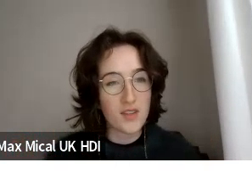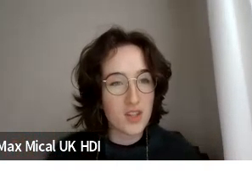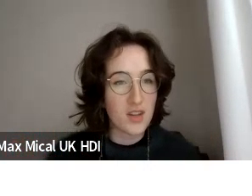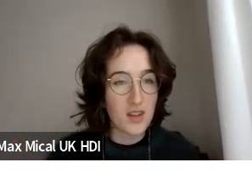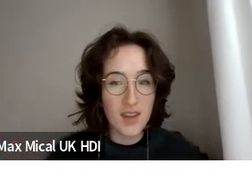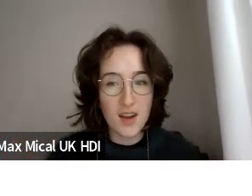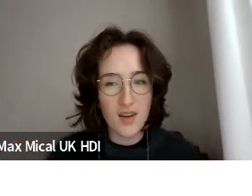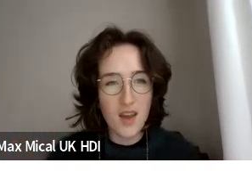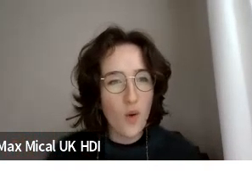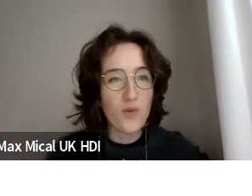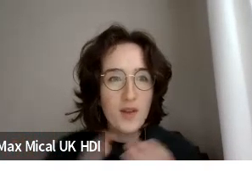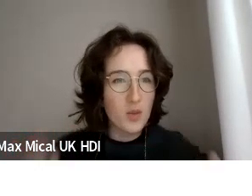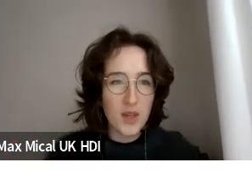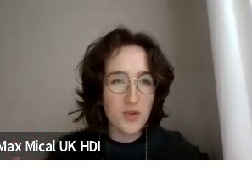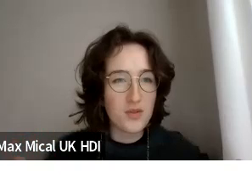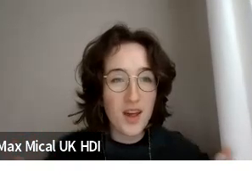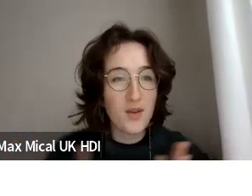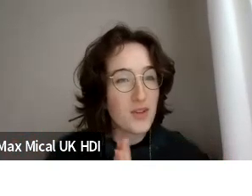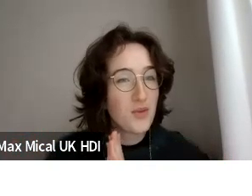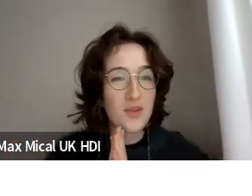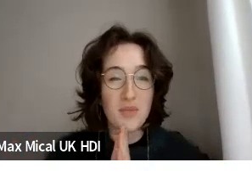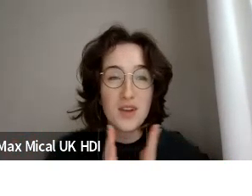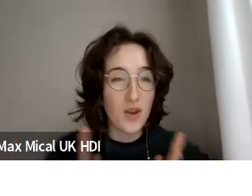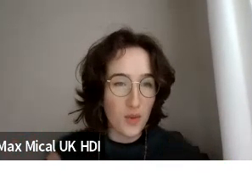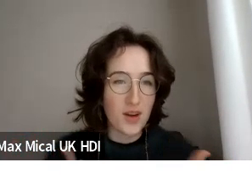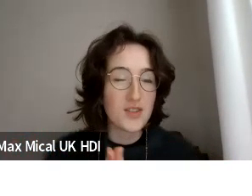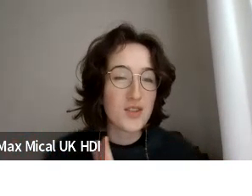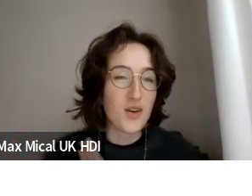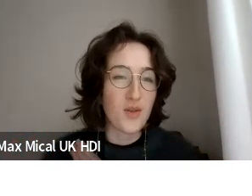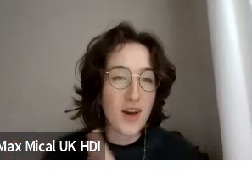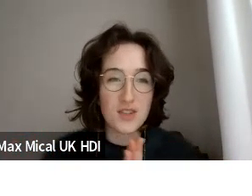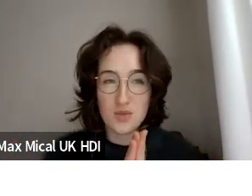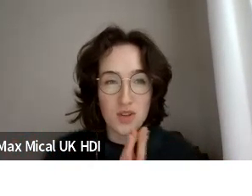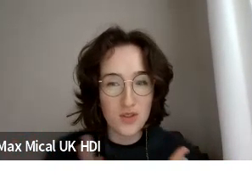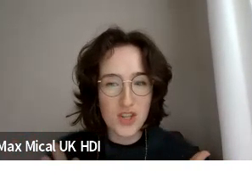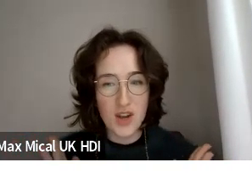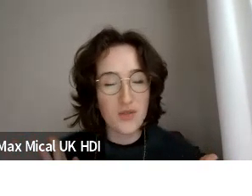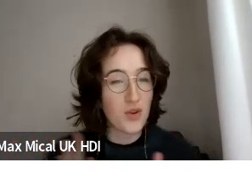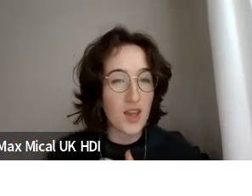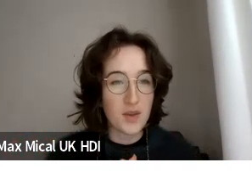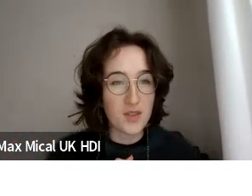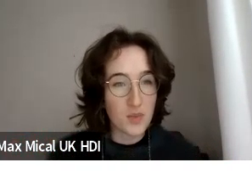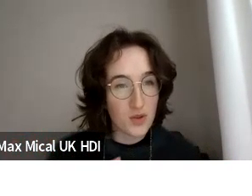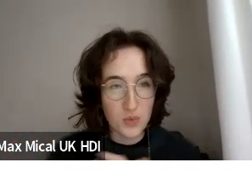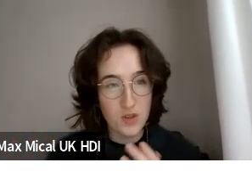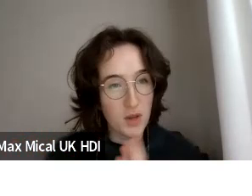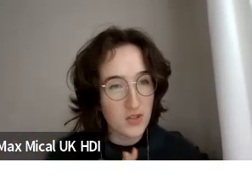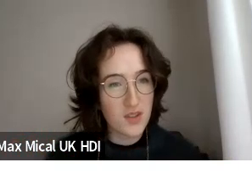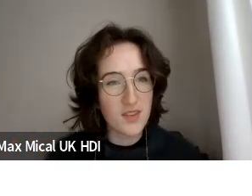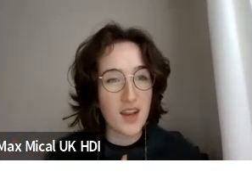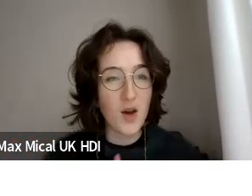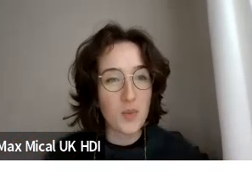for organization and clean data, without the people, it would be nowhere. So I just want a huge shout out for KPFC peer